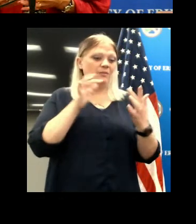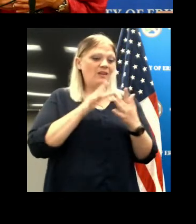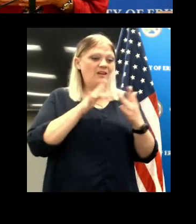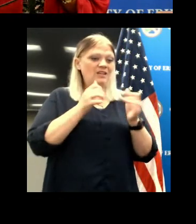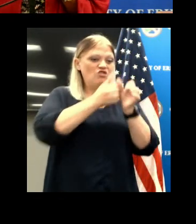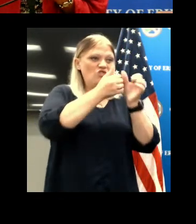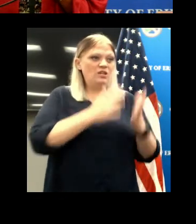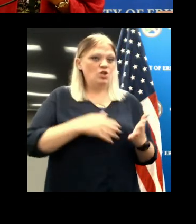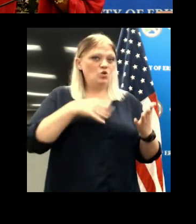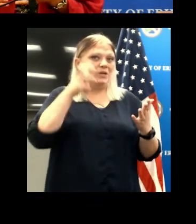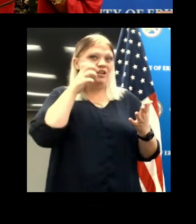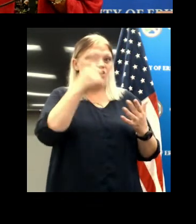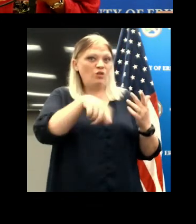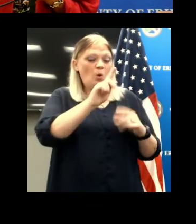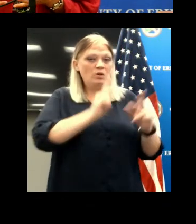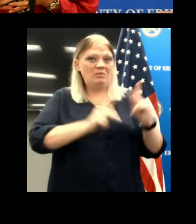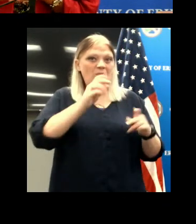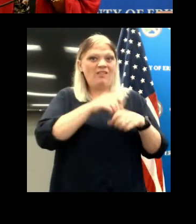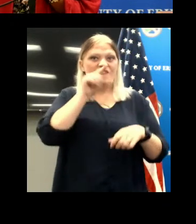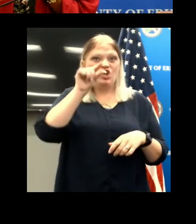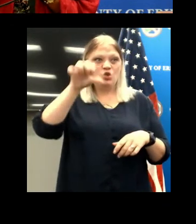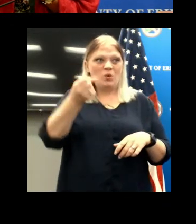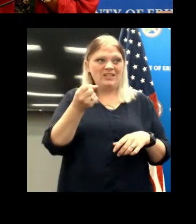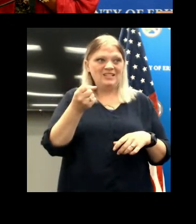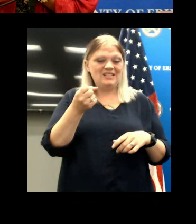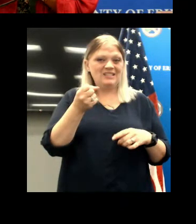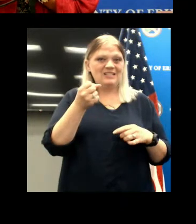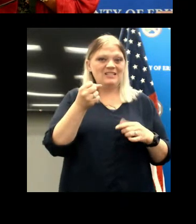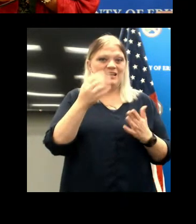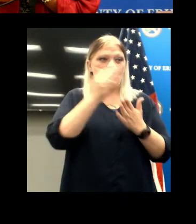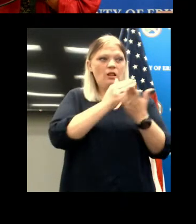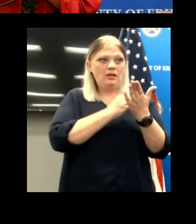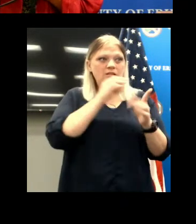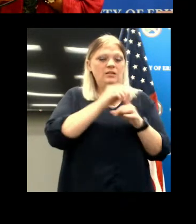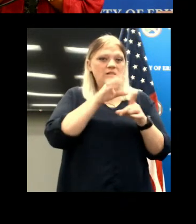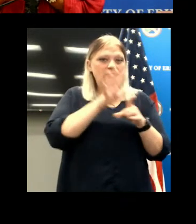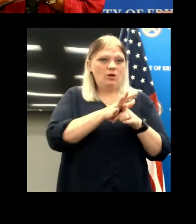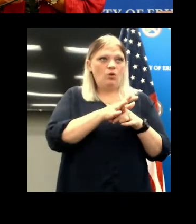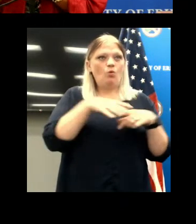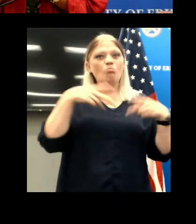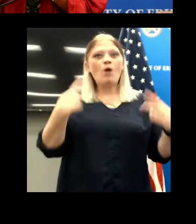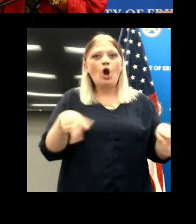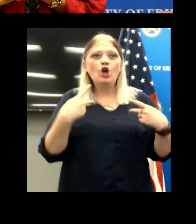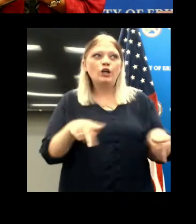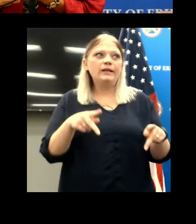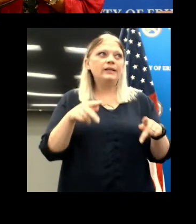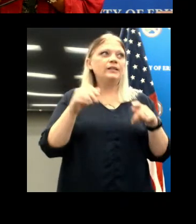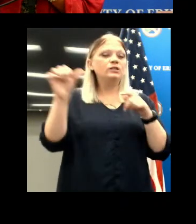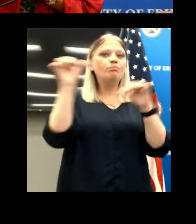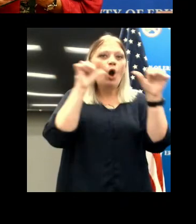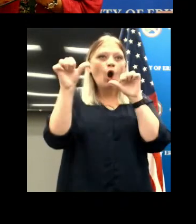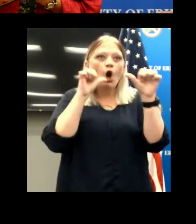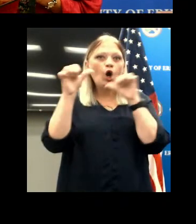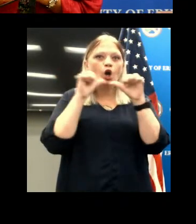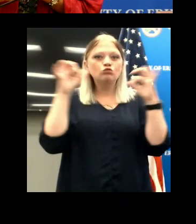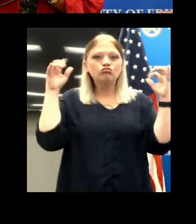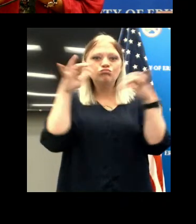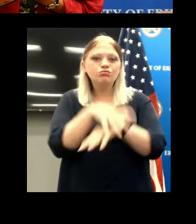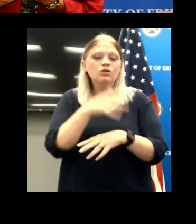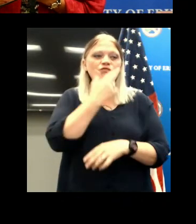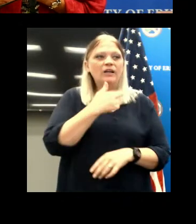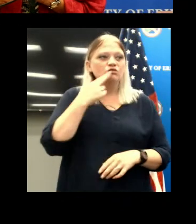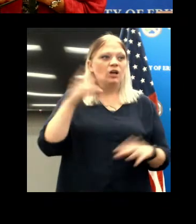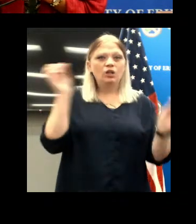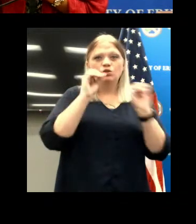we're hearing that these individuals in their 20s they're listing exposures going to parties, going to bars, crowded restaurants,